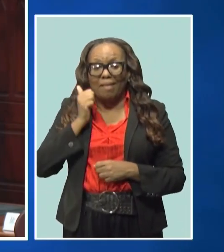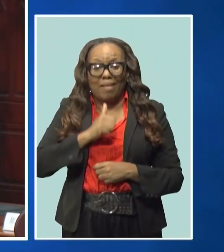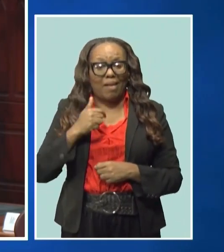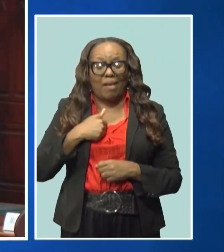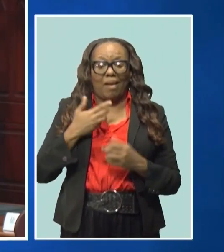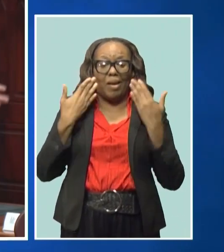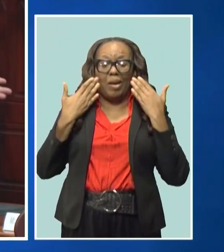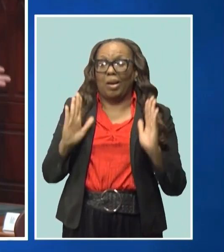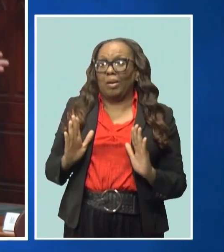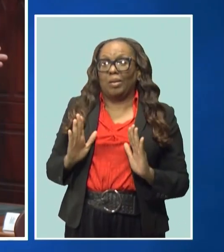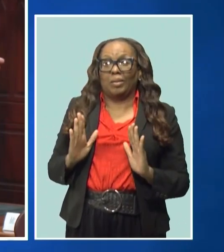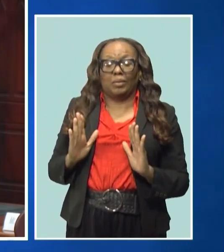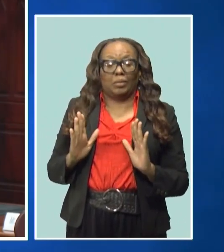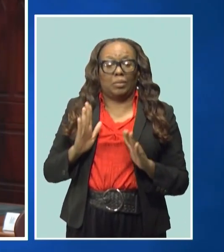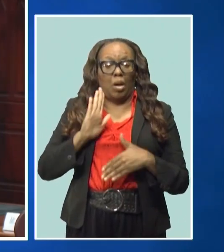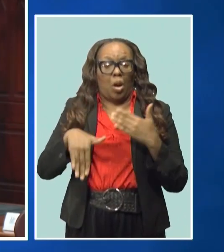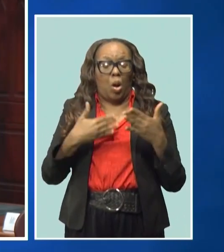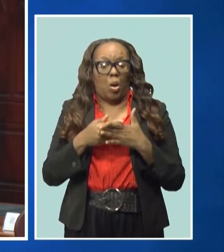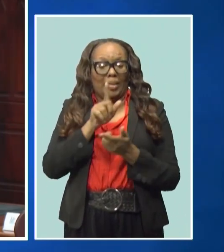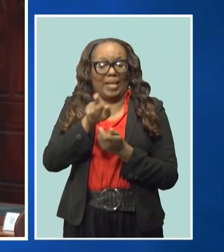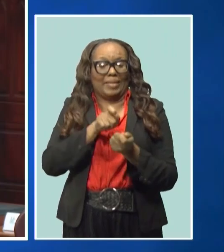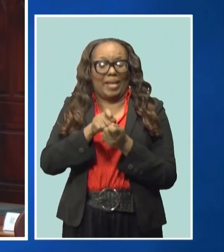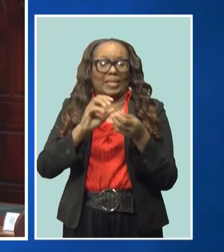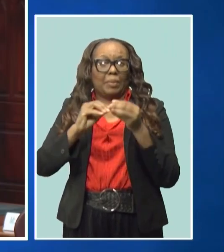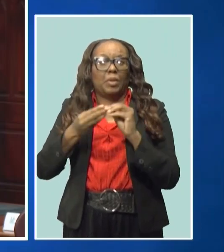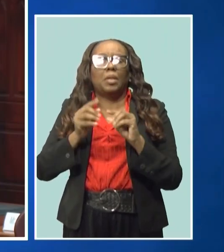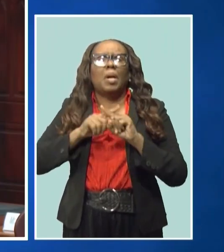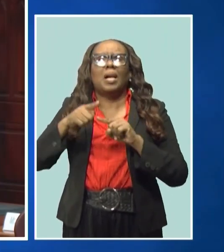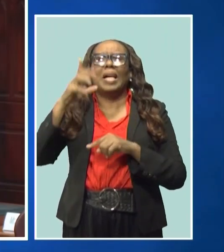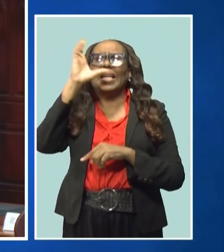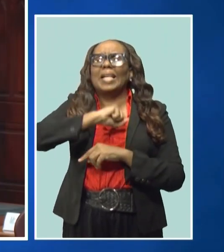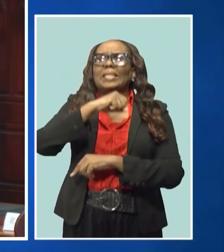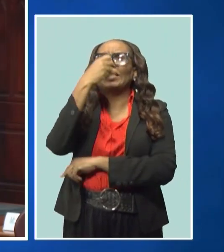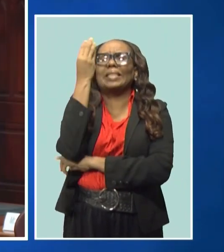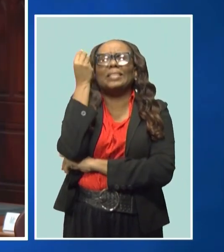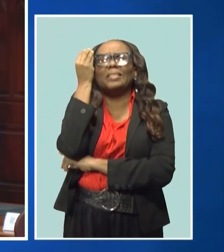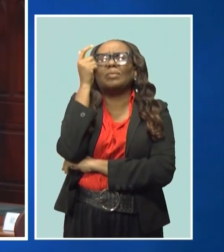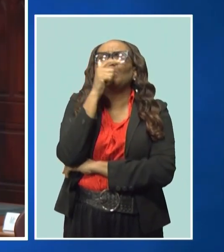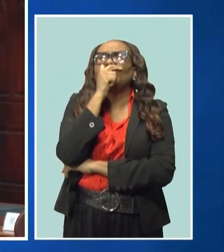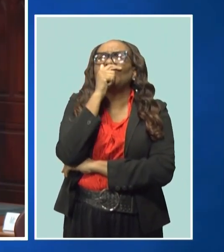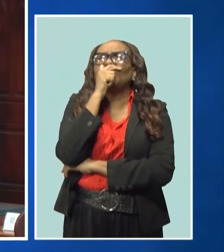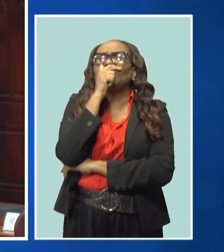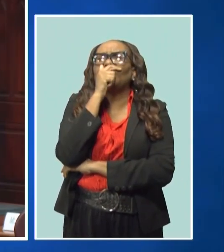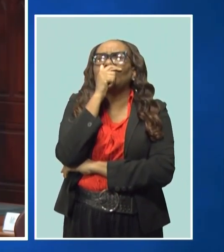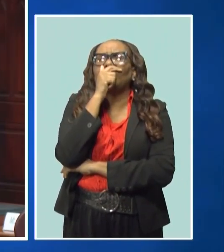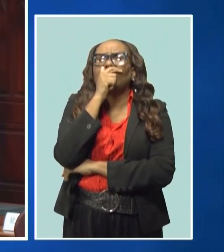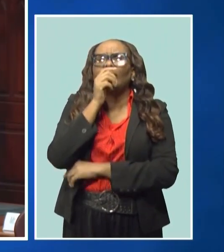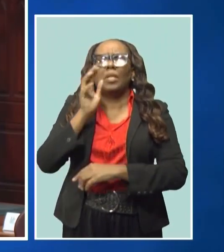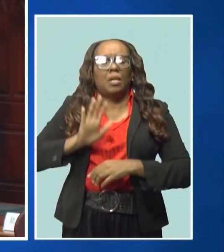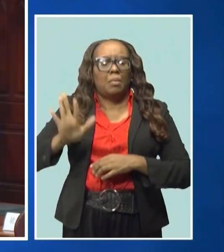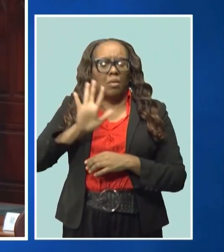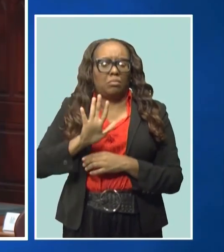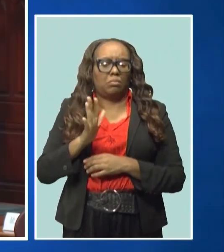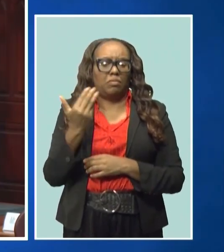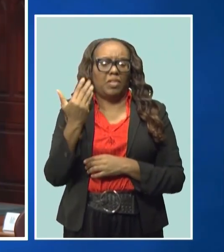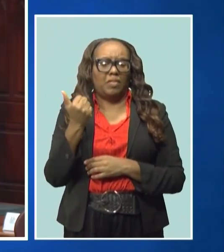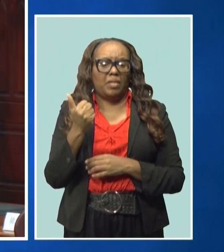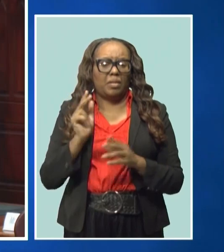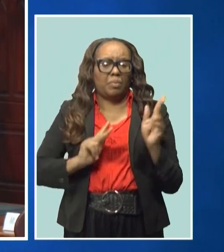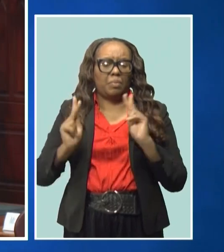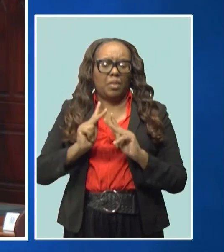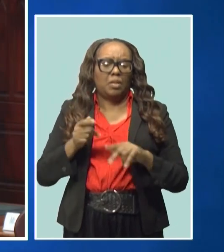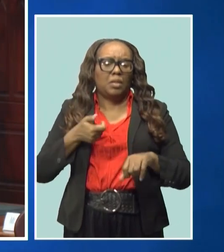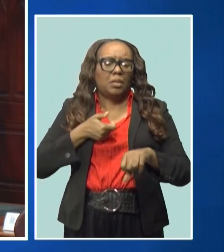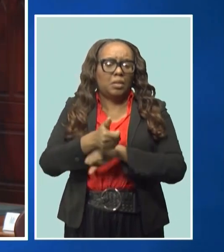figures, but I'm guessing. Let's put a figure. At least 15 people get charged a day. I'm saying